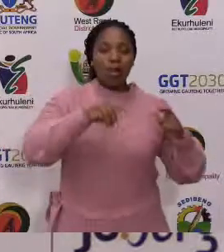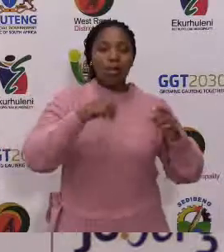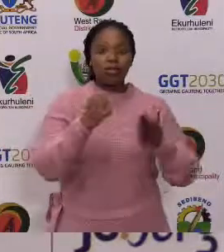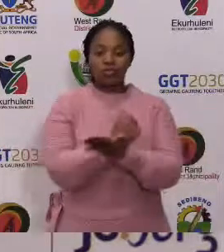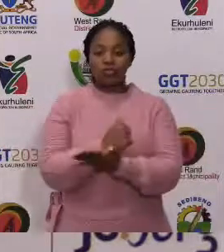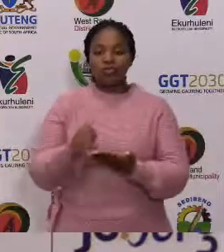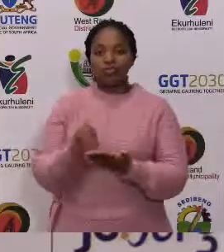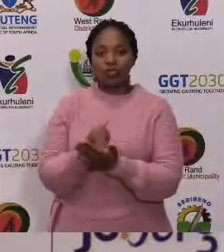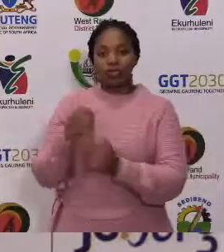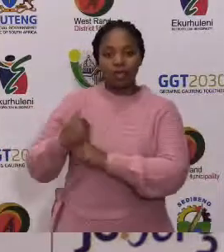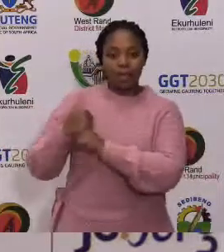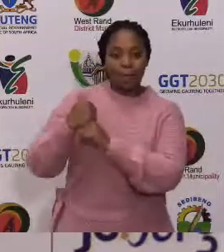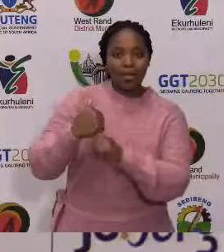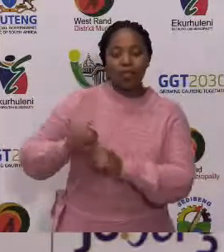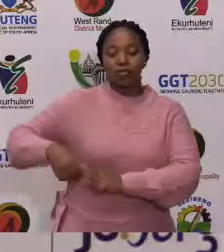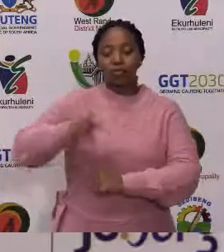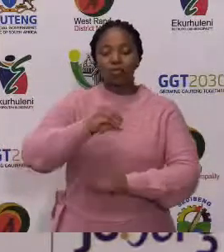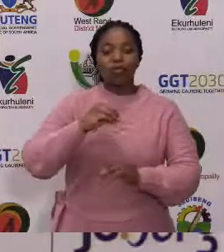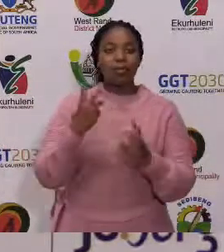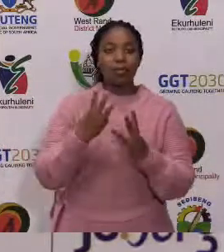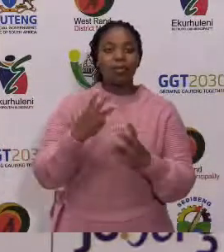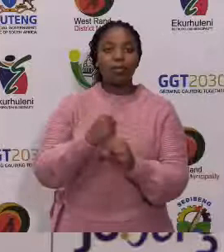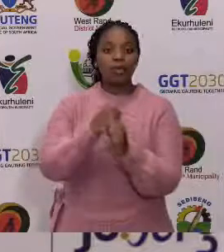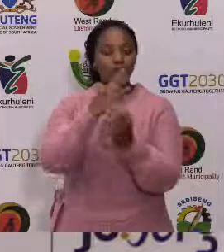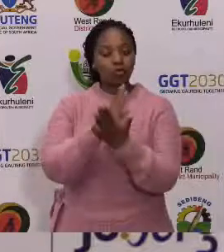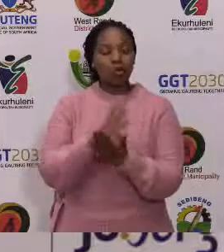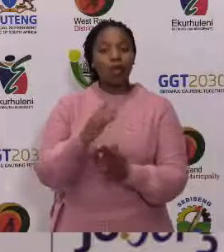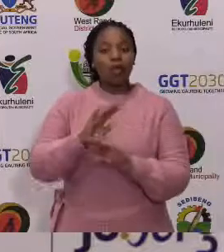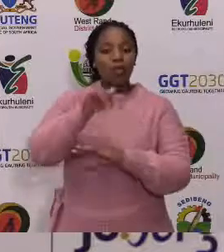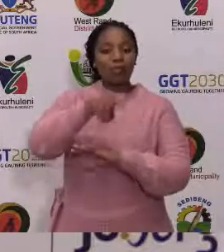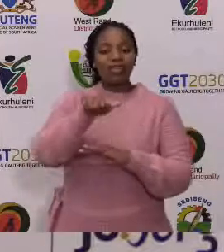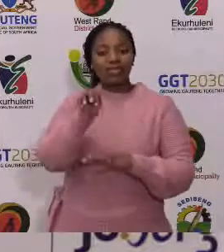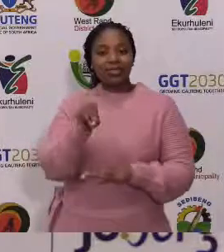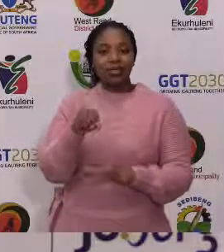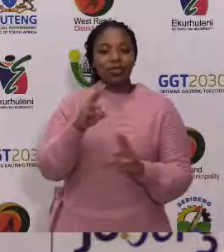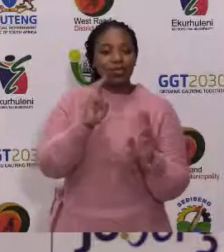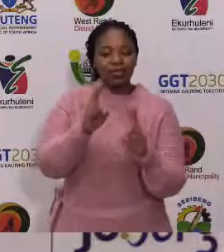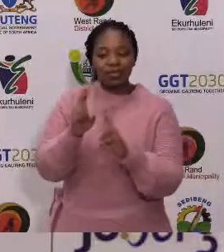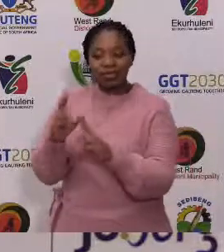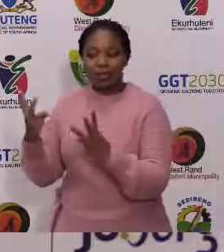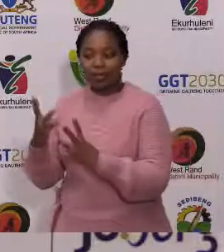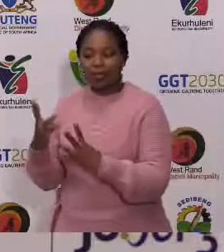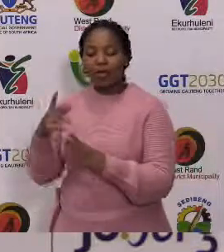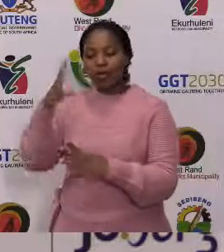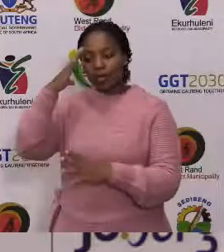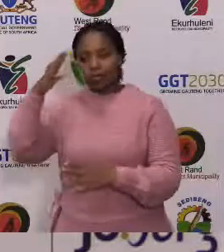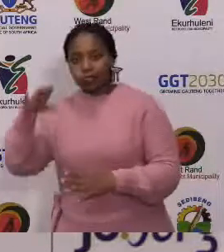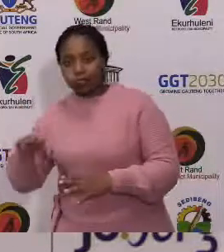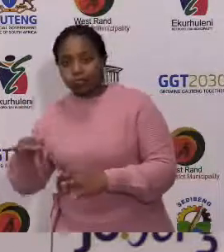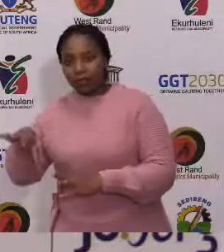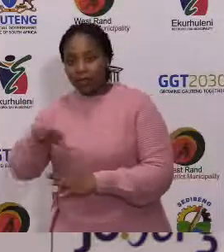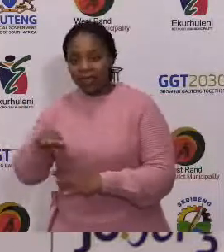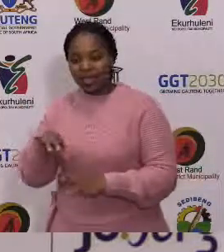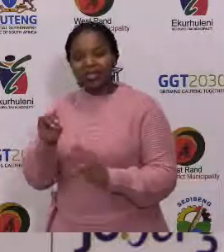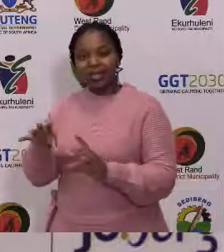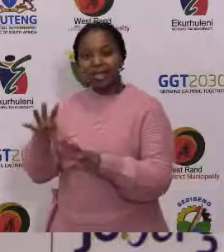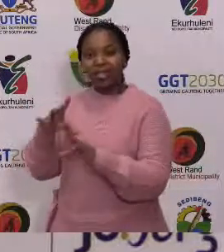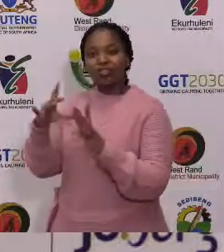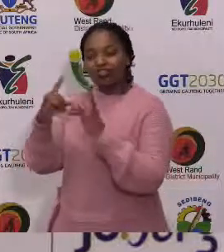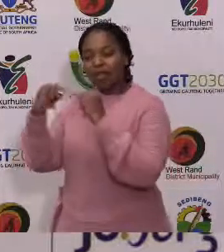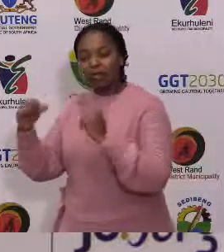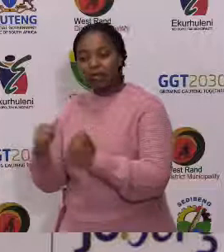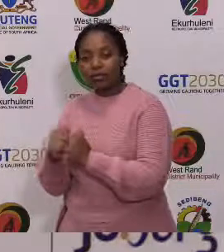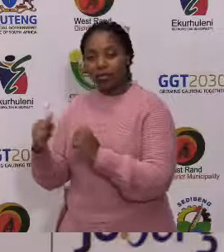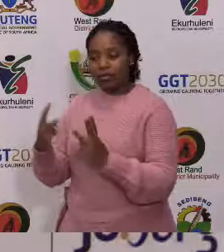campaign. And we targeted areas such as the residential areas for older persons. We've gone to community-based centers, service centers.